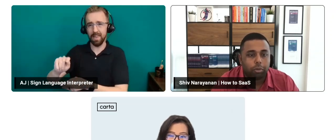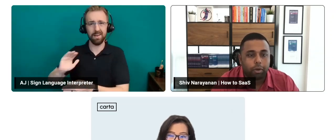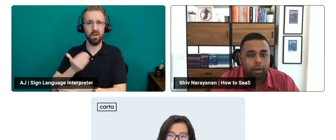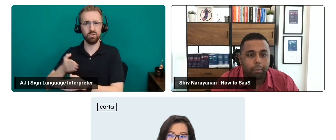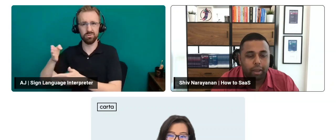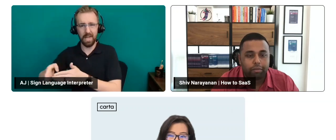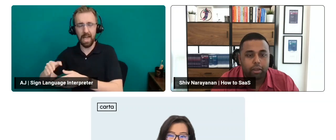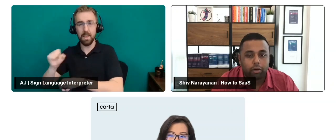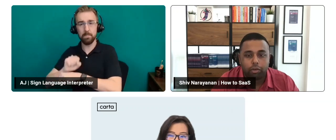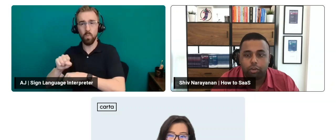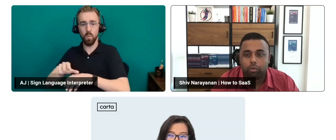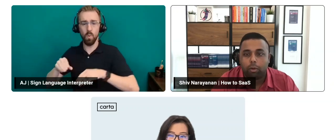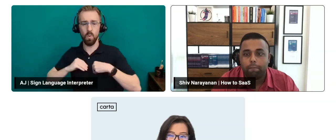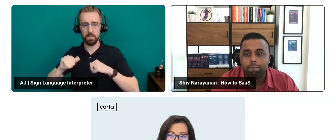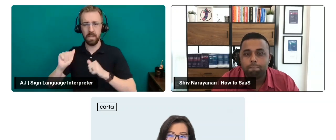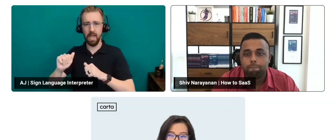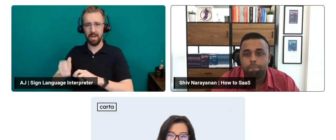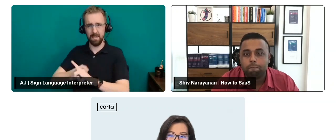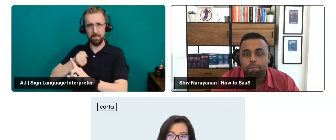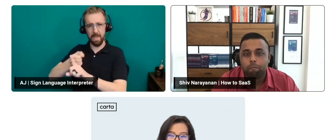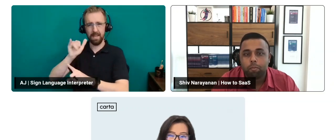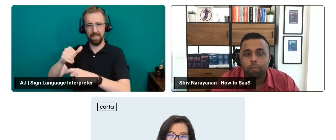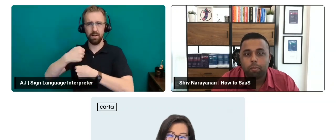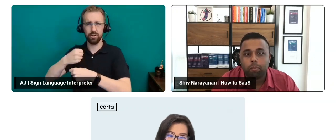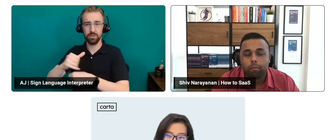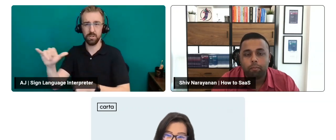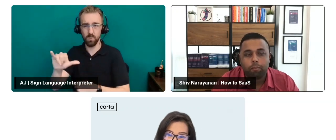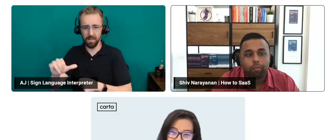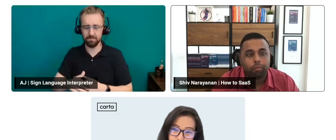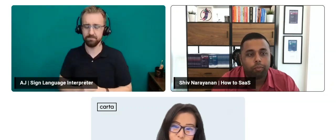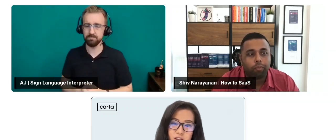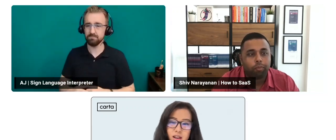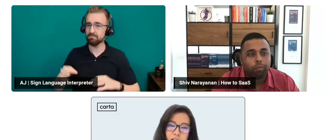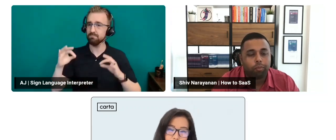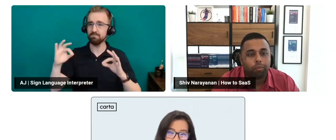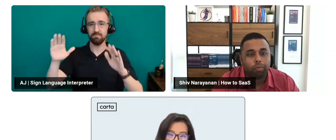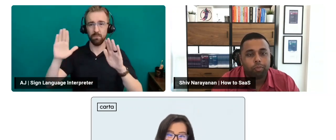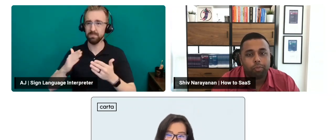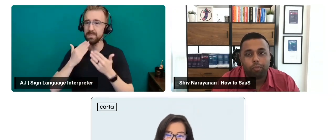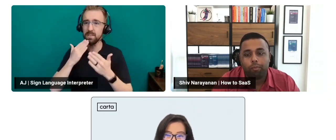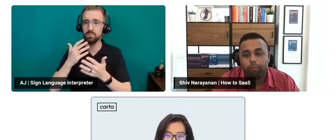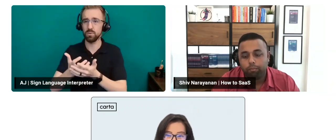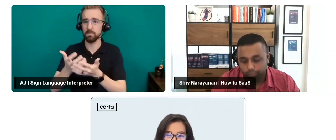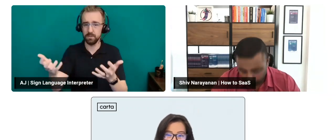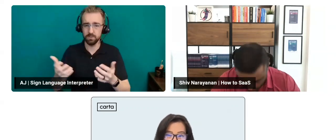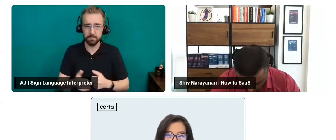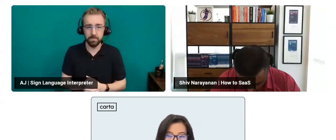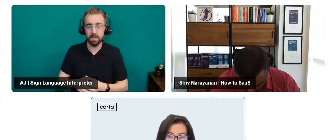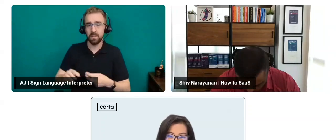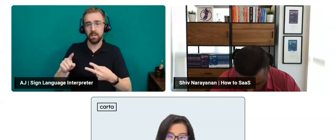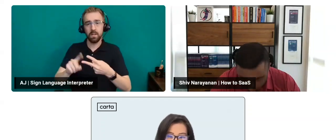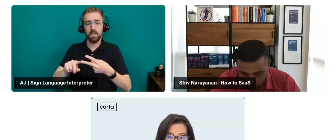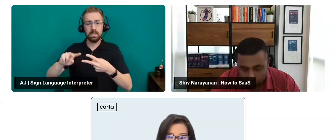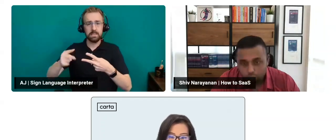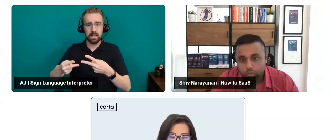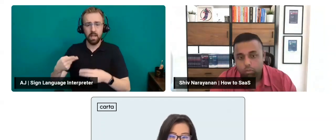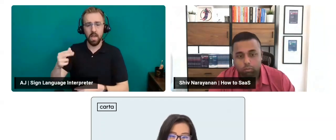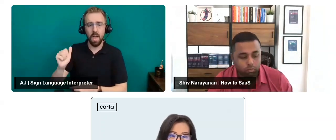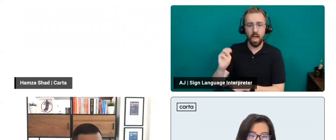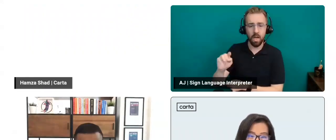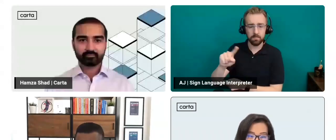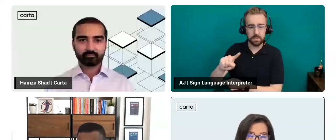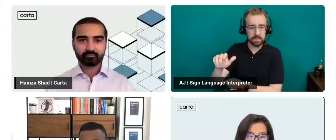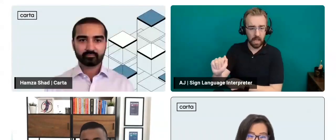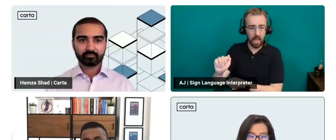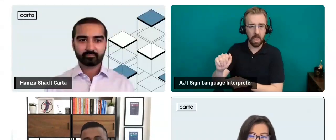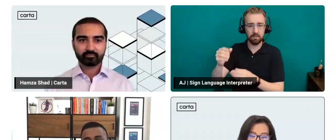employee ownership can impact value creation as well. That's awesome. And thank you so much. And second, Hamza, can you tell